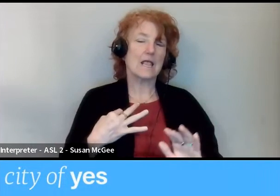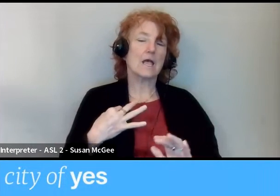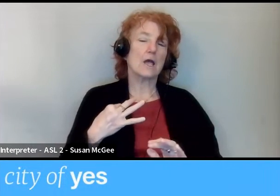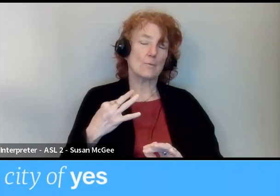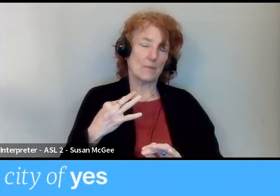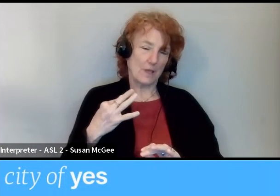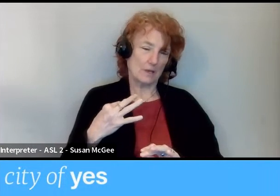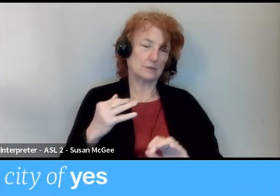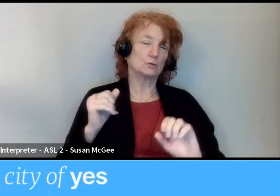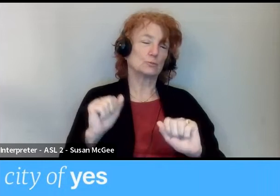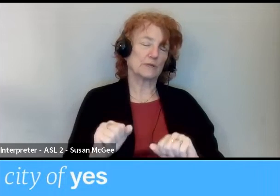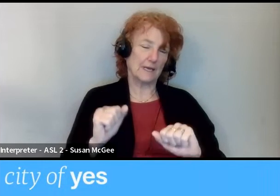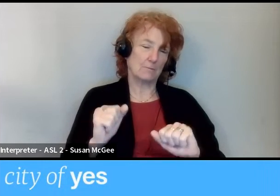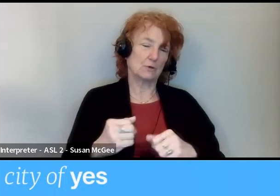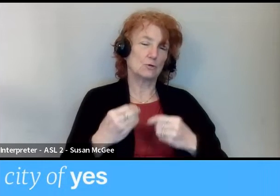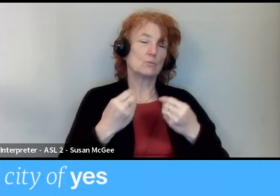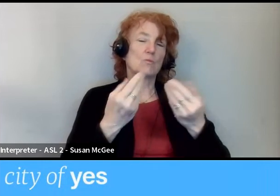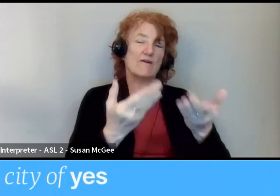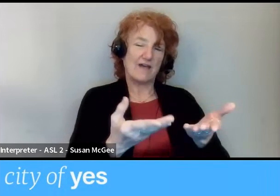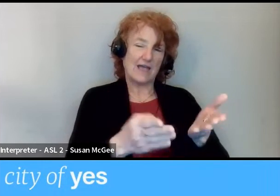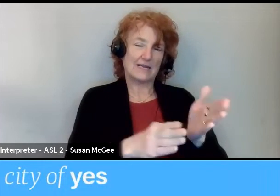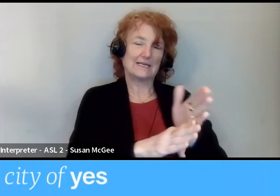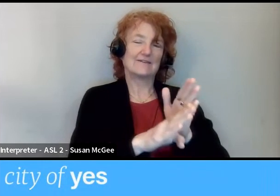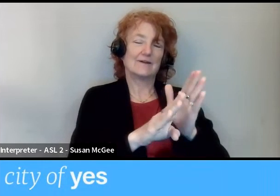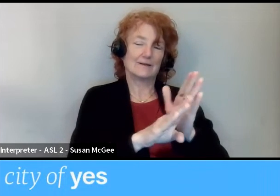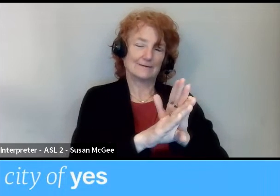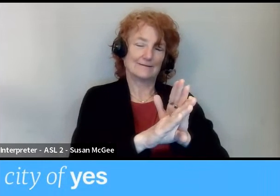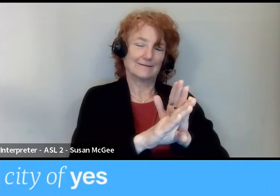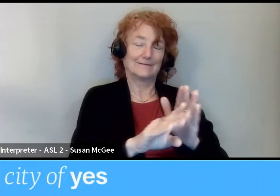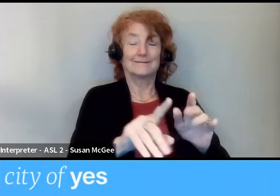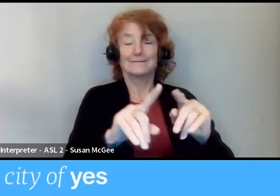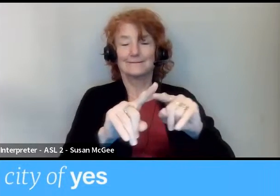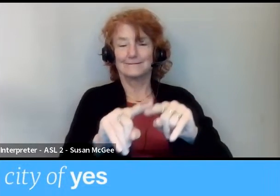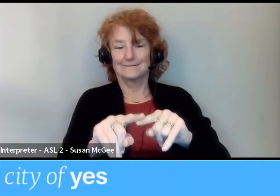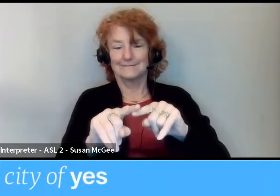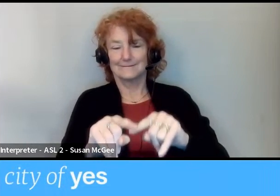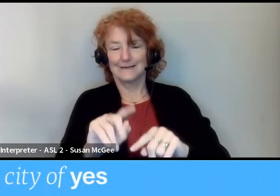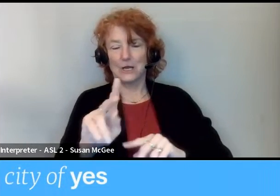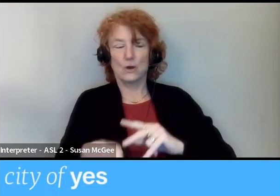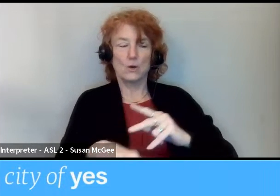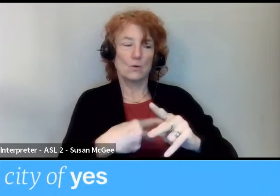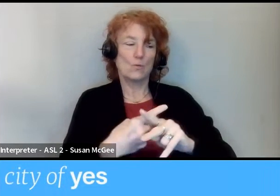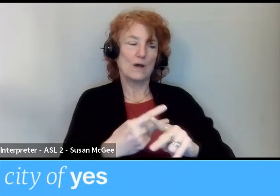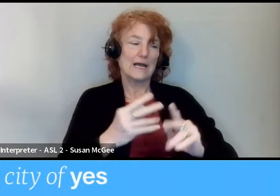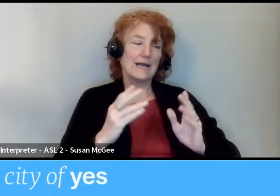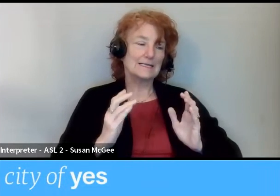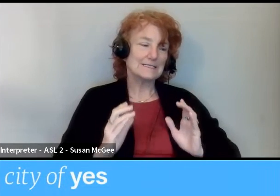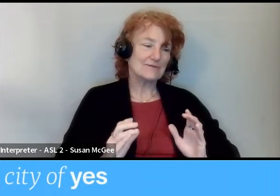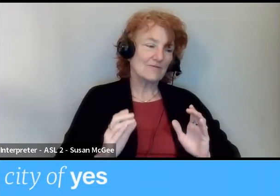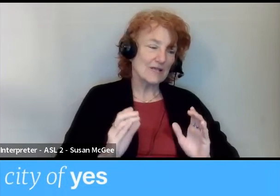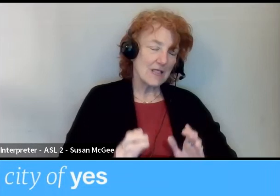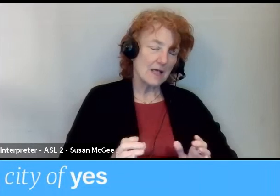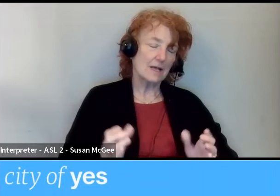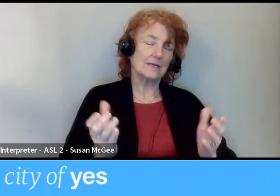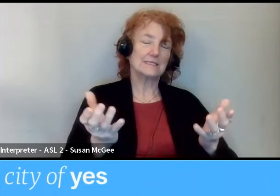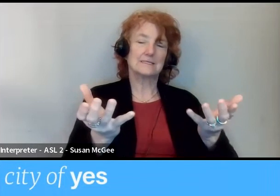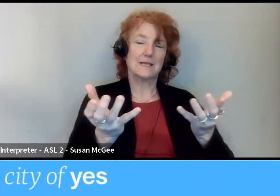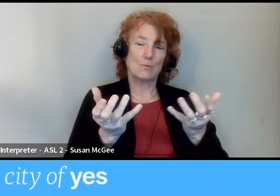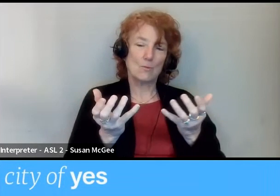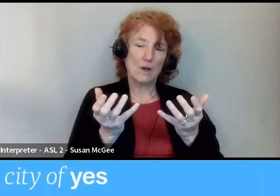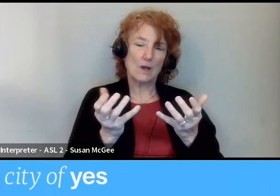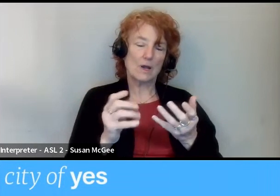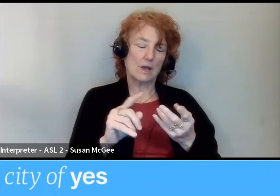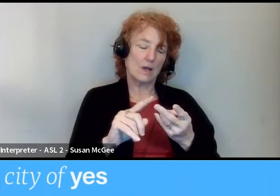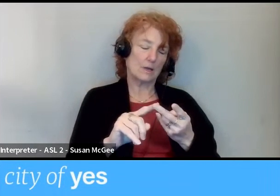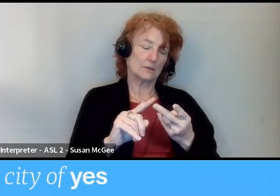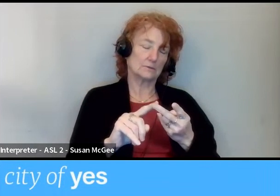development there. It depends on, the types of clientele those developments are looking for, and, the degree